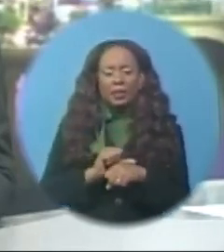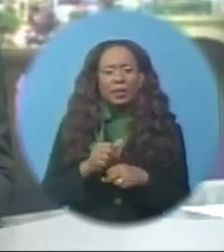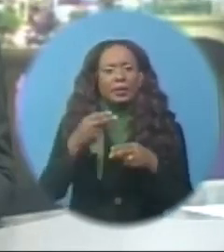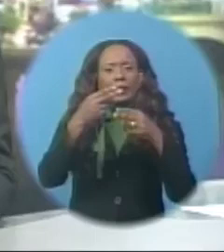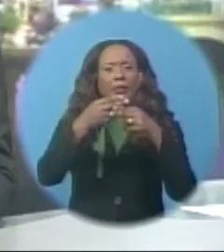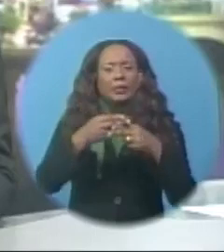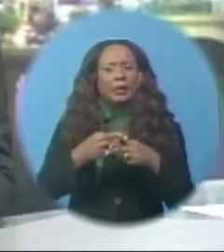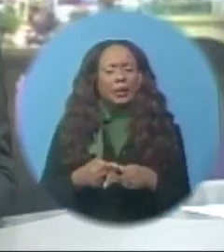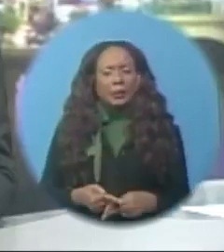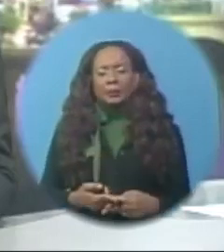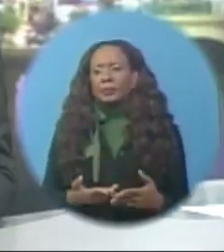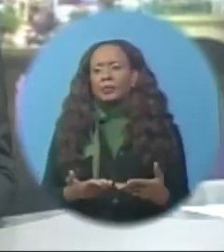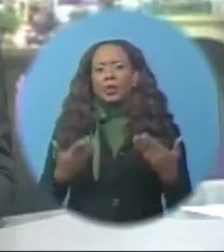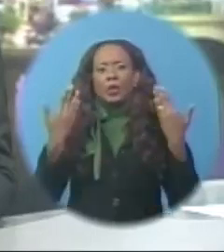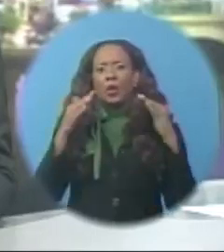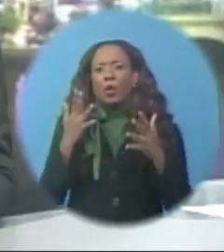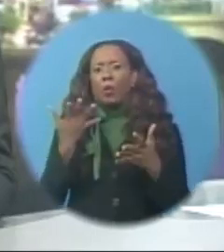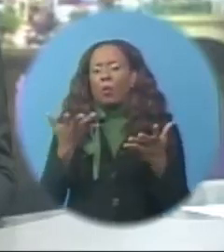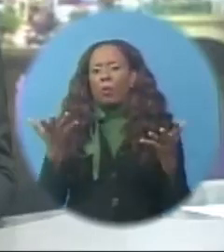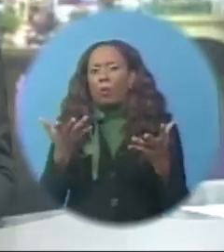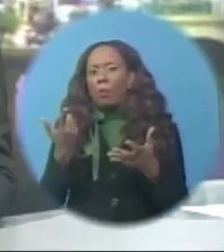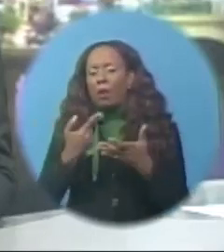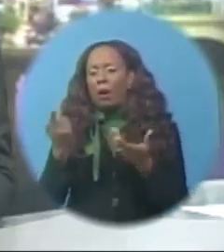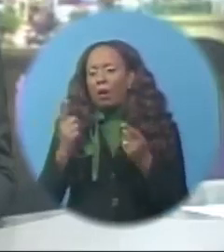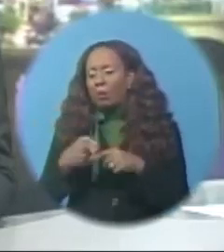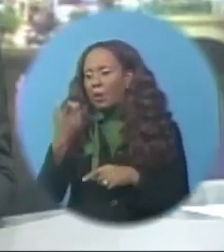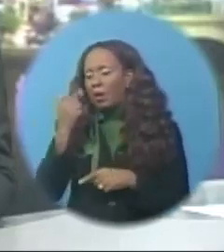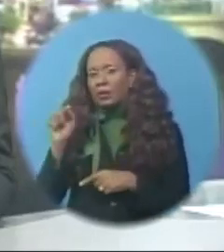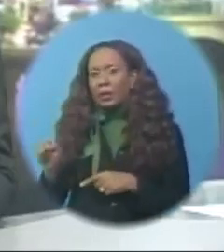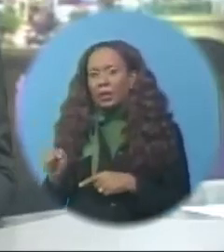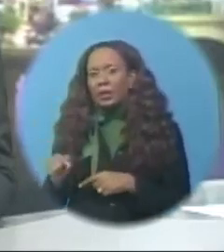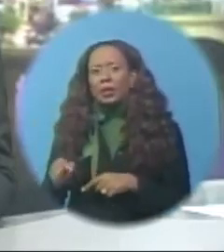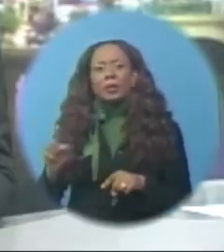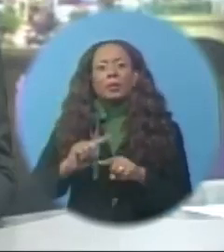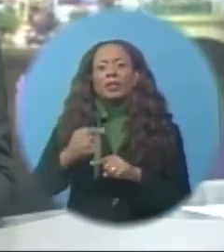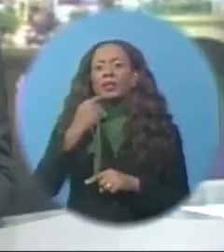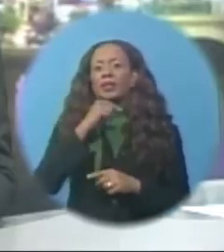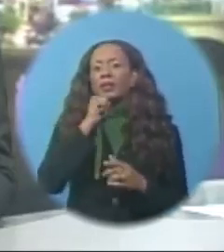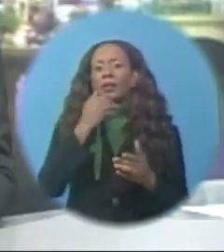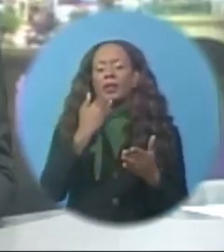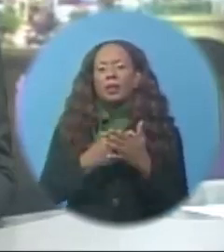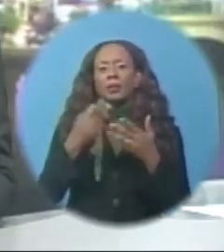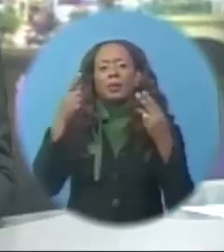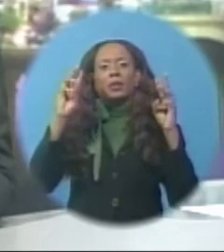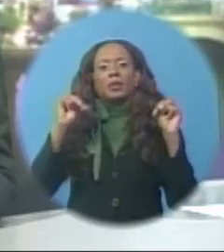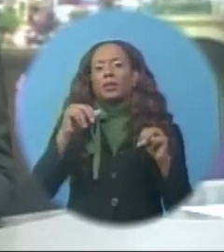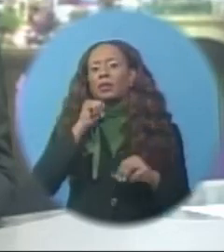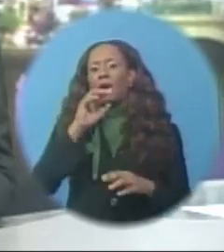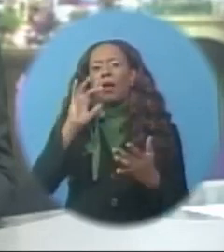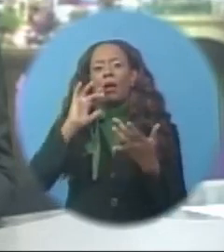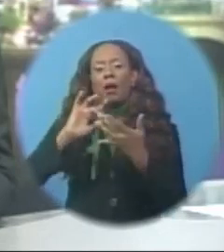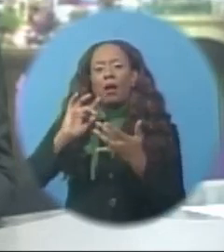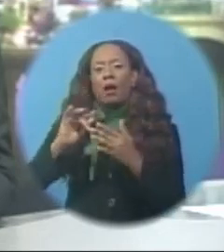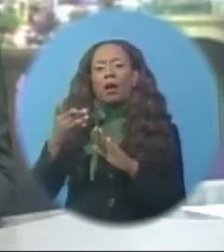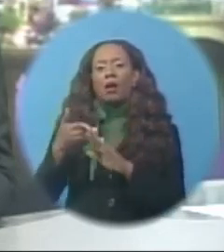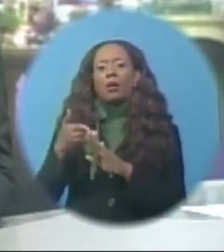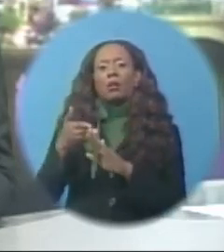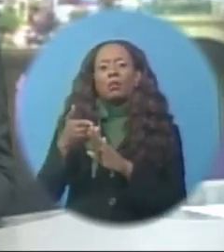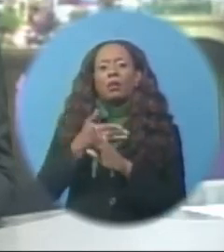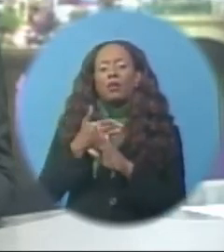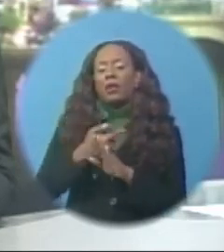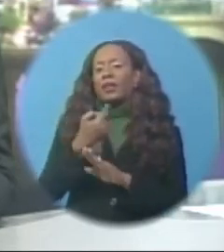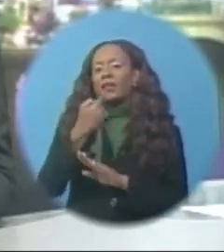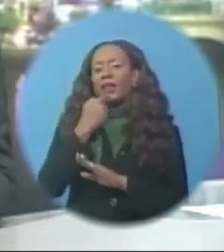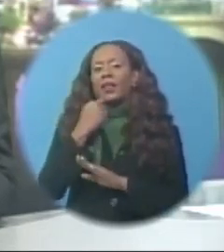Barbuda. In a statement yesterday, Michael said it was unfortunate that Prime Minister Brown did not contact him before relieving him of